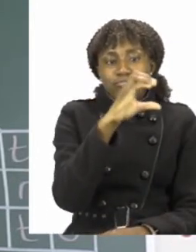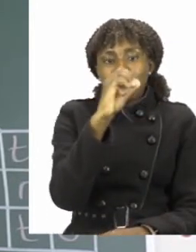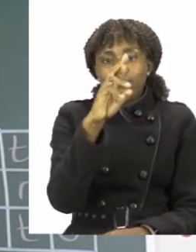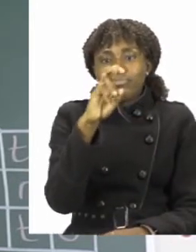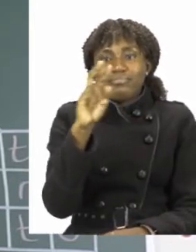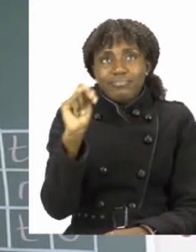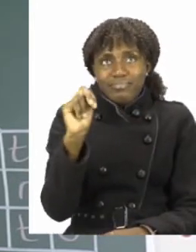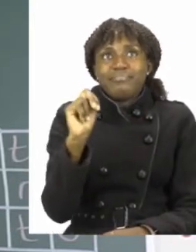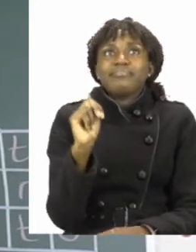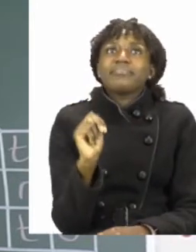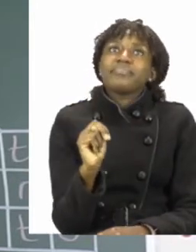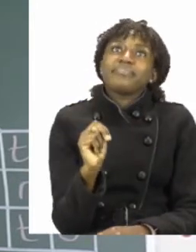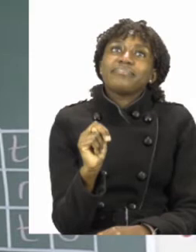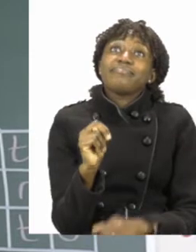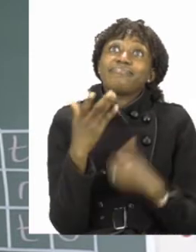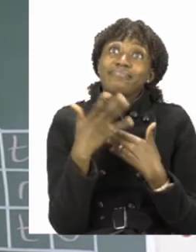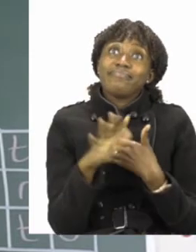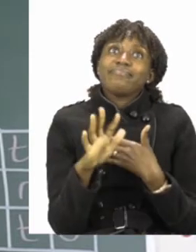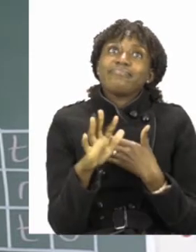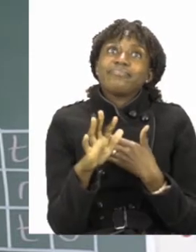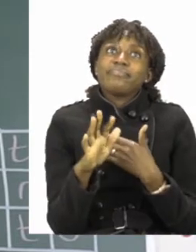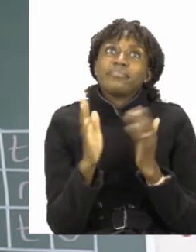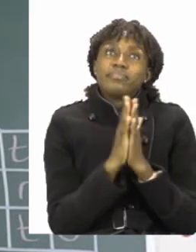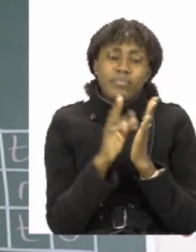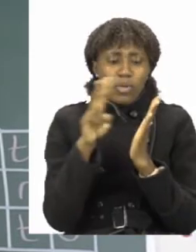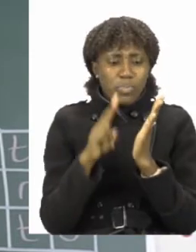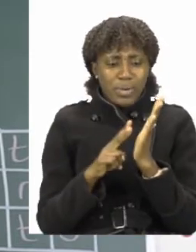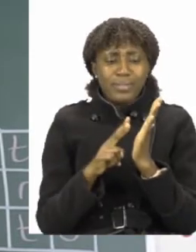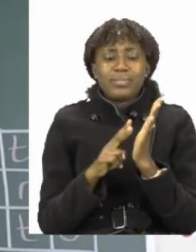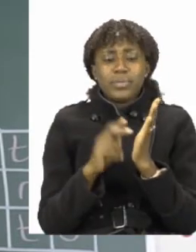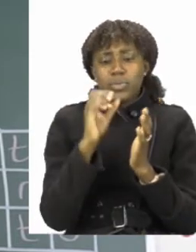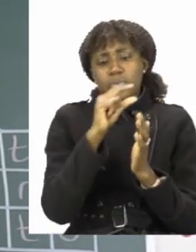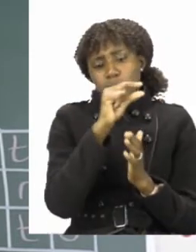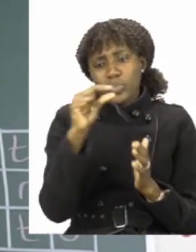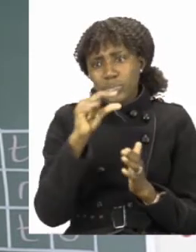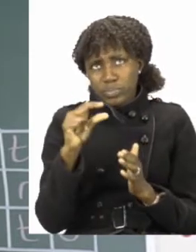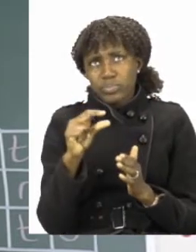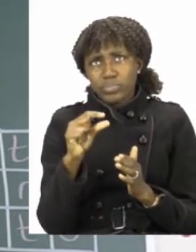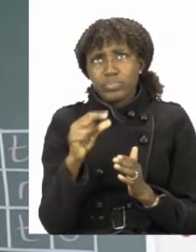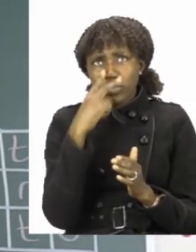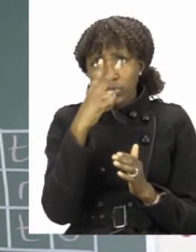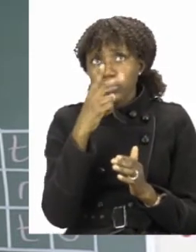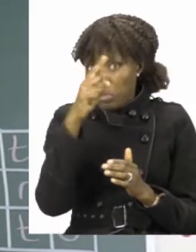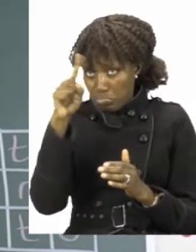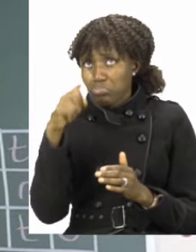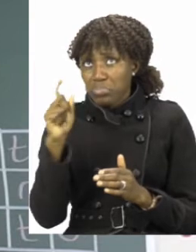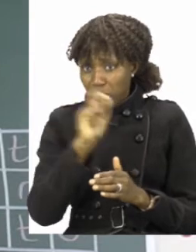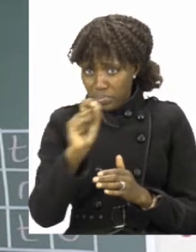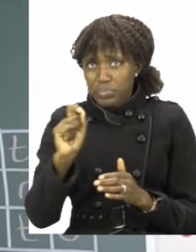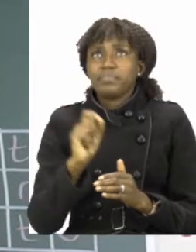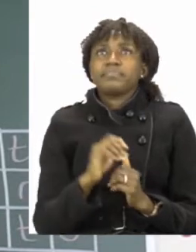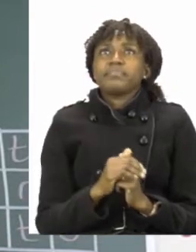well. When you're done, I'd like you to read your words and check that they match the ones for the